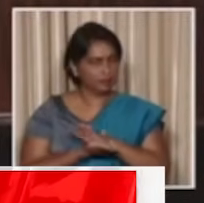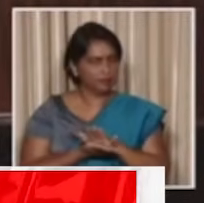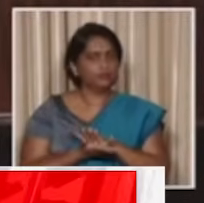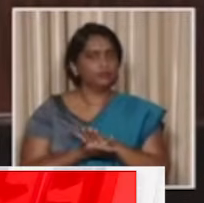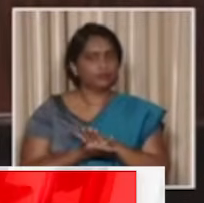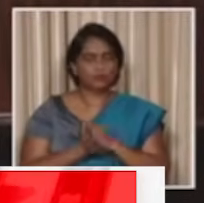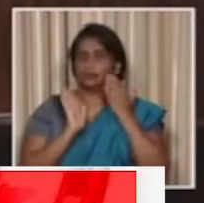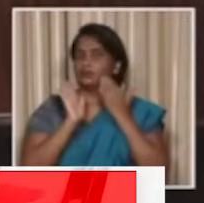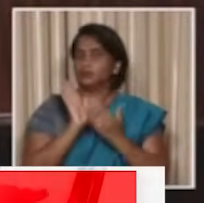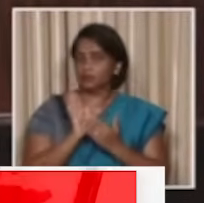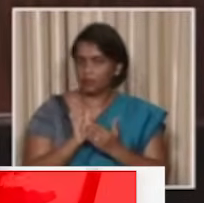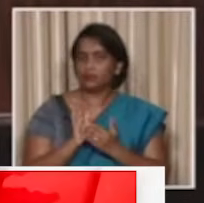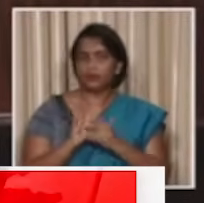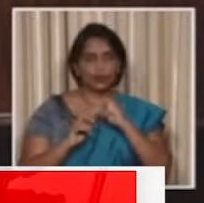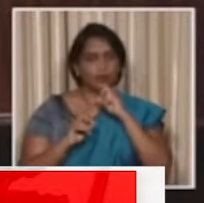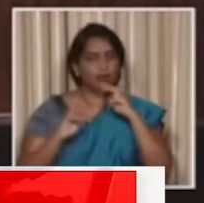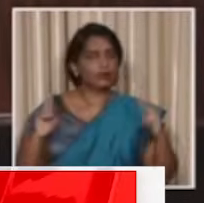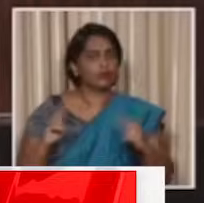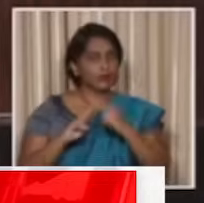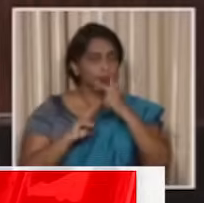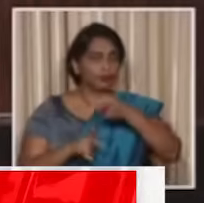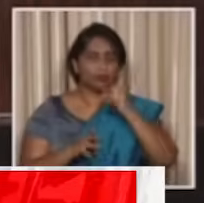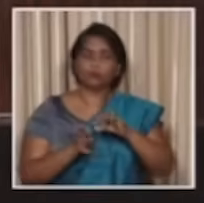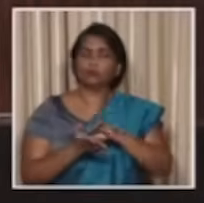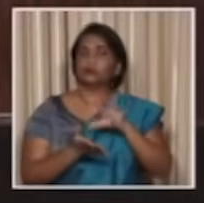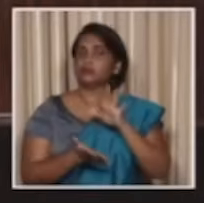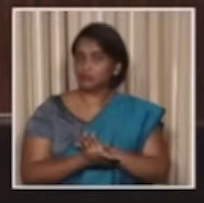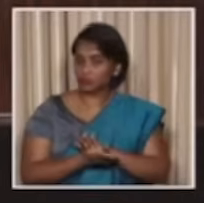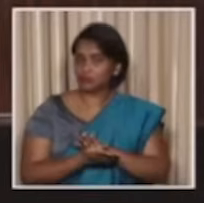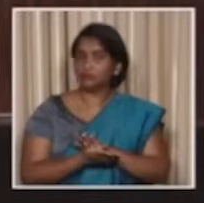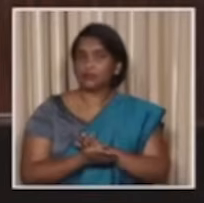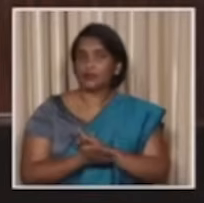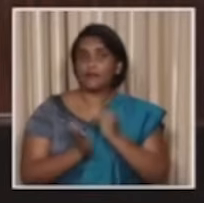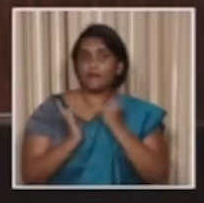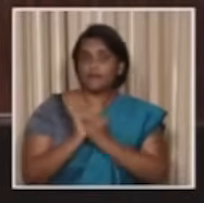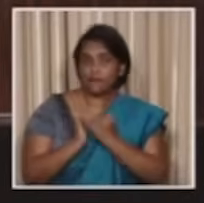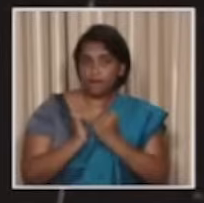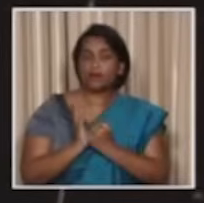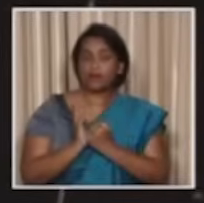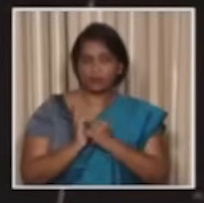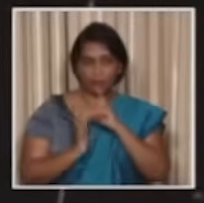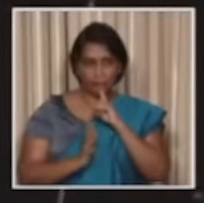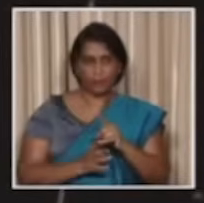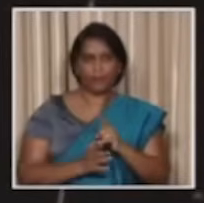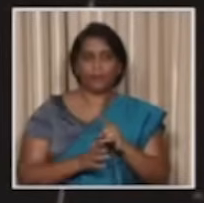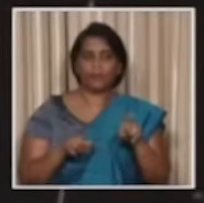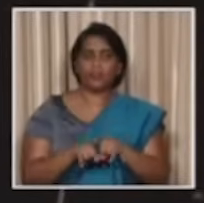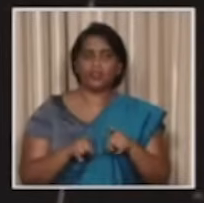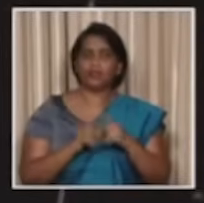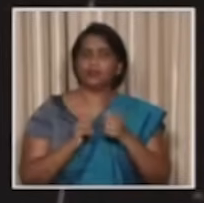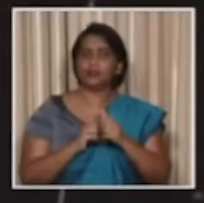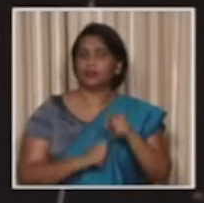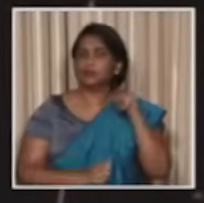Supreme Honorable Supreme Court. The Supreme Court said all that is true. Point of order. You are misleading the No. You are misleading the